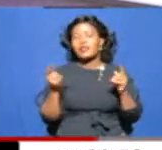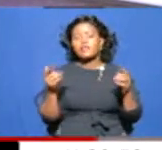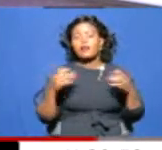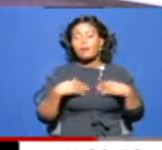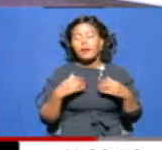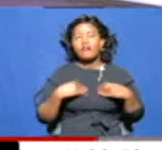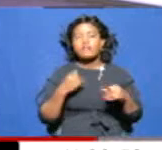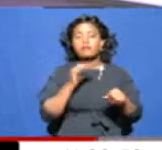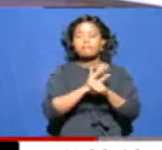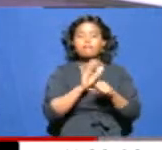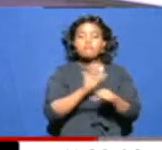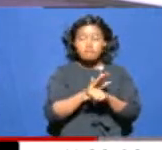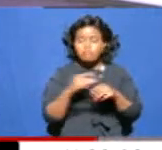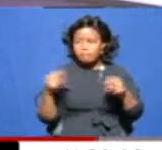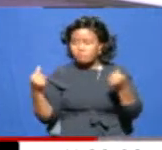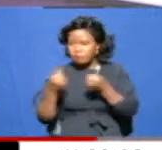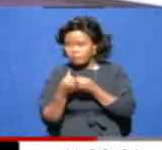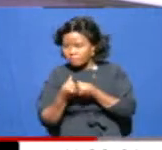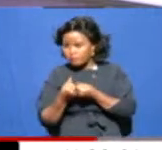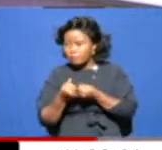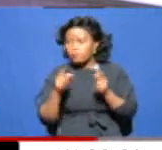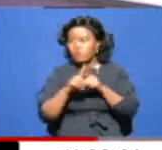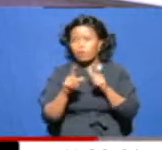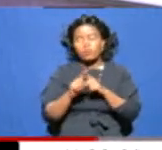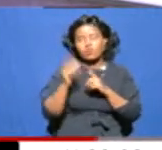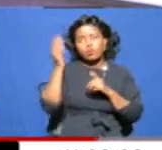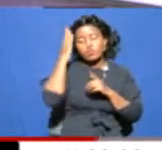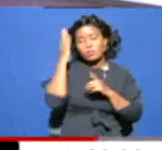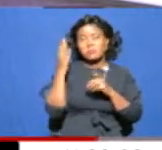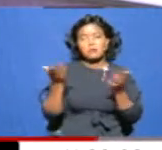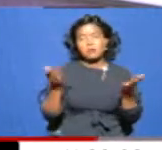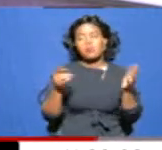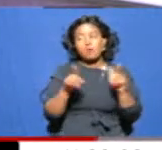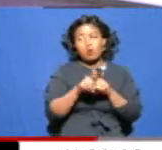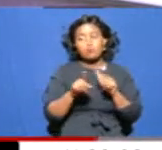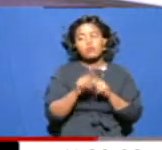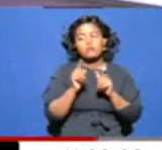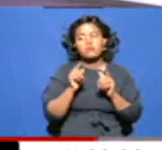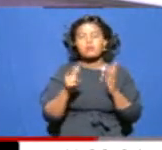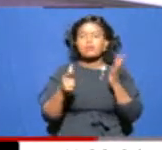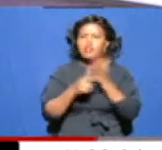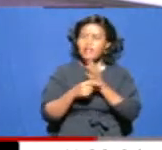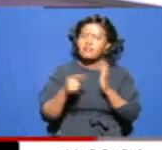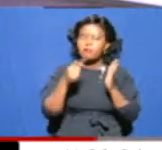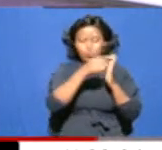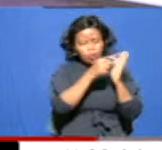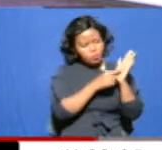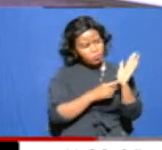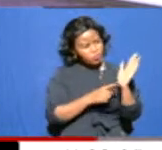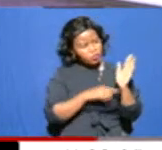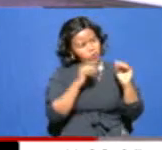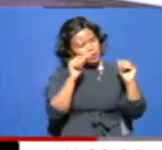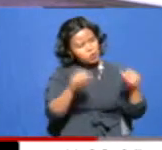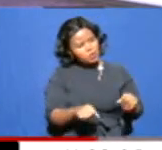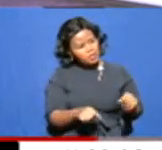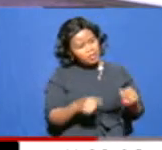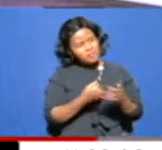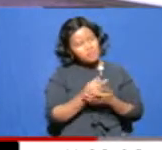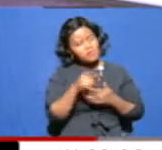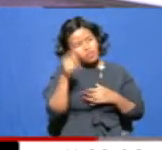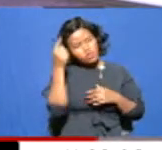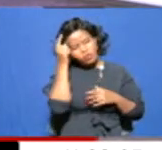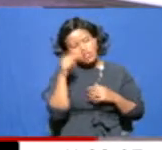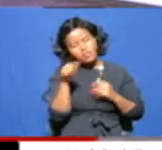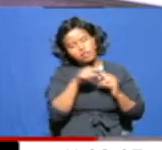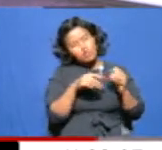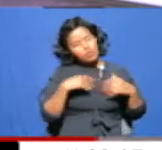this? We all know that we can name them, mm-hmm. you know, Kwa Mkono, number of... do you think that we try so hard to